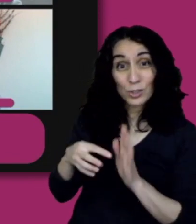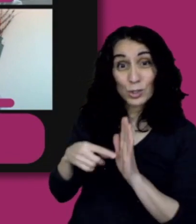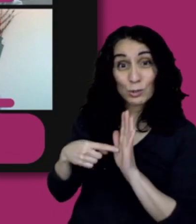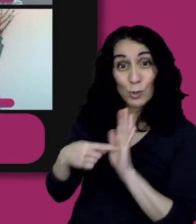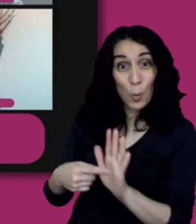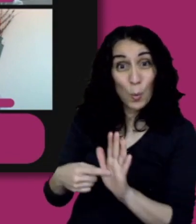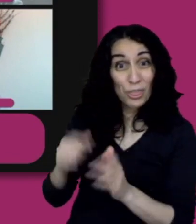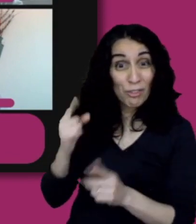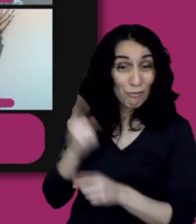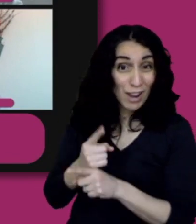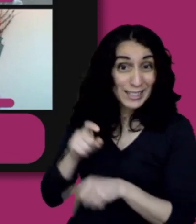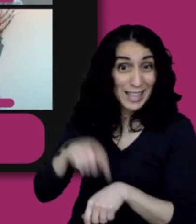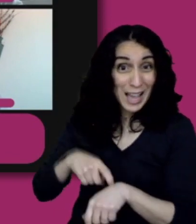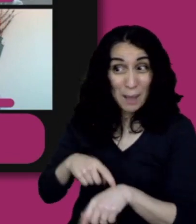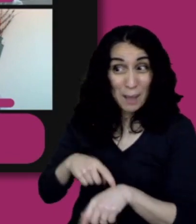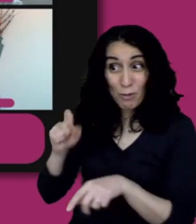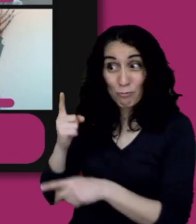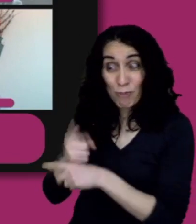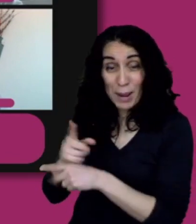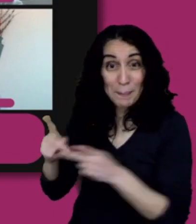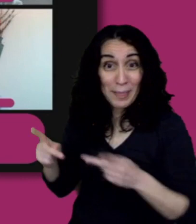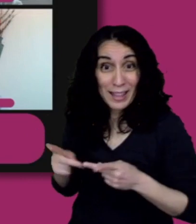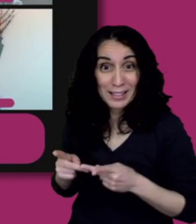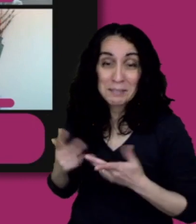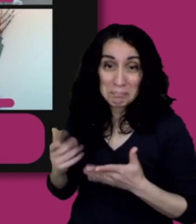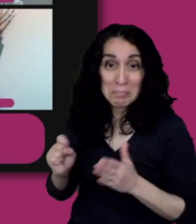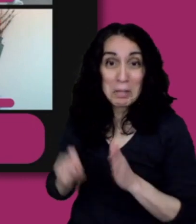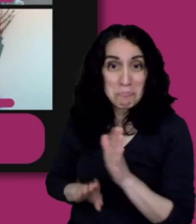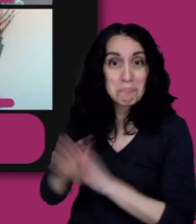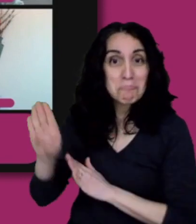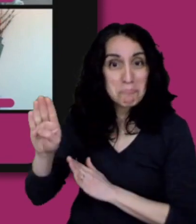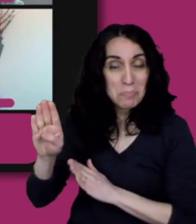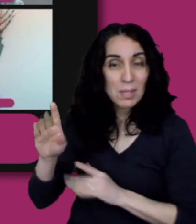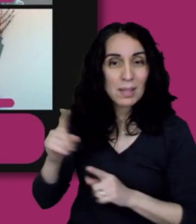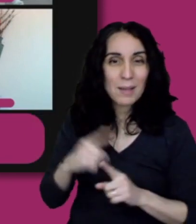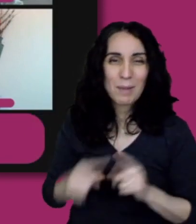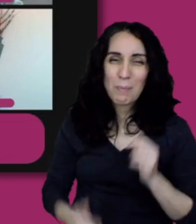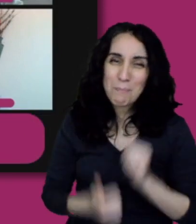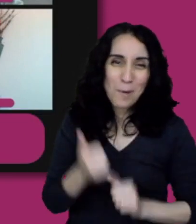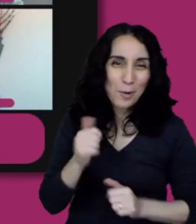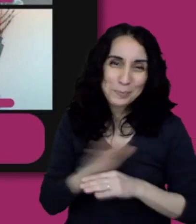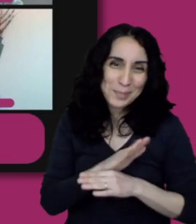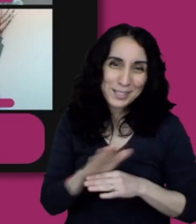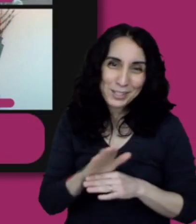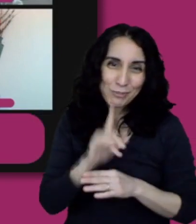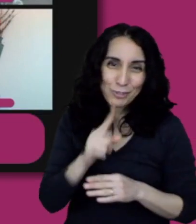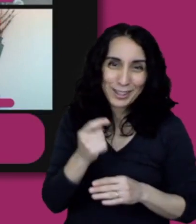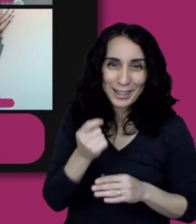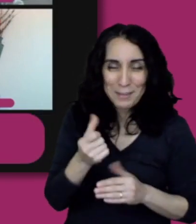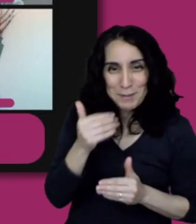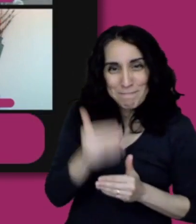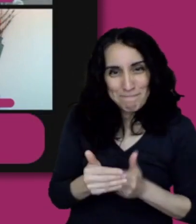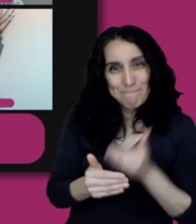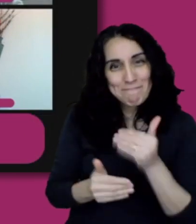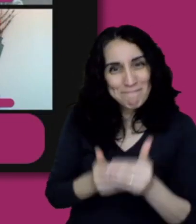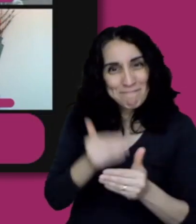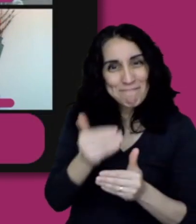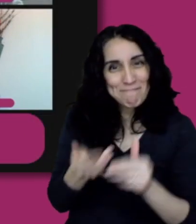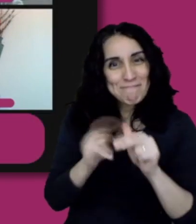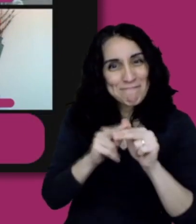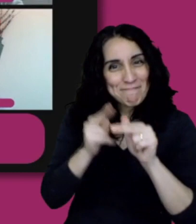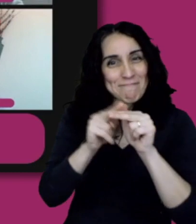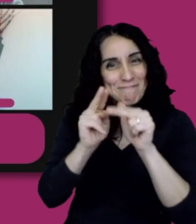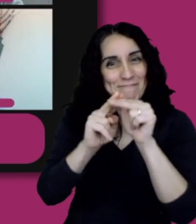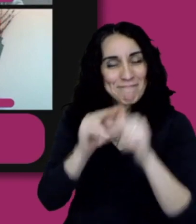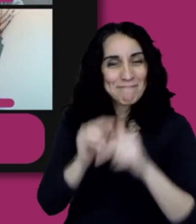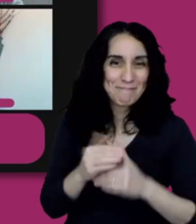right time, you can definitely rocket your growth. But I'd say majority of businesses, it's a day-to-day building one block in front of the